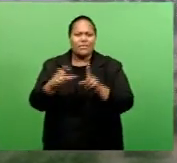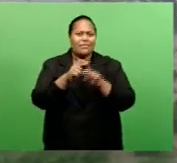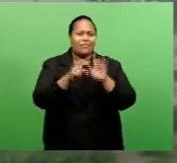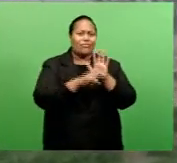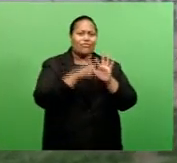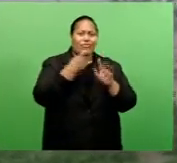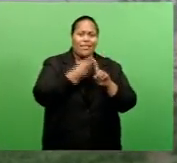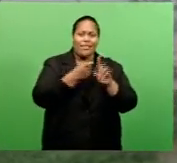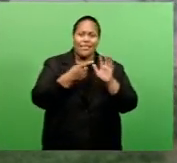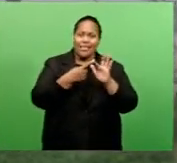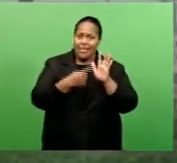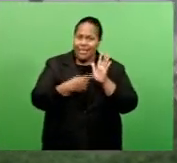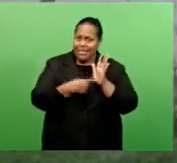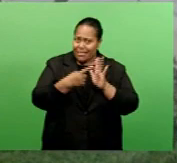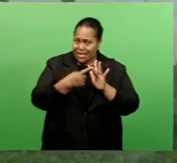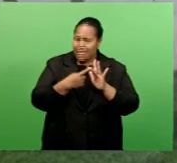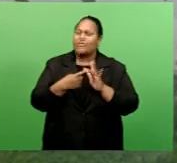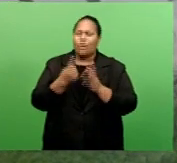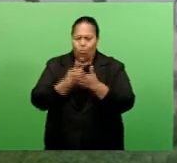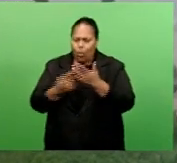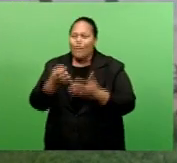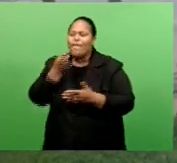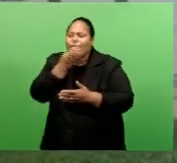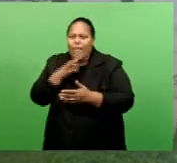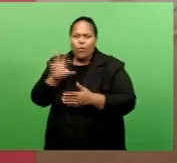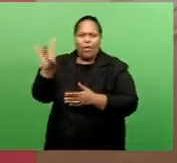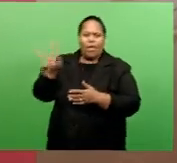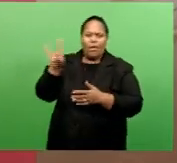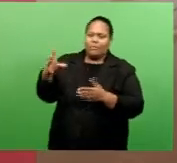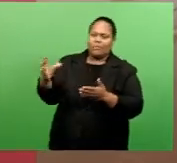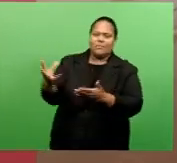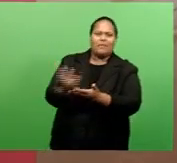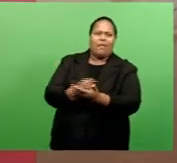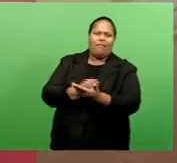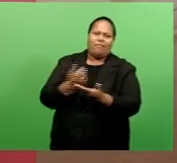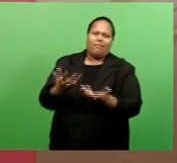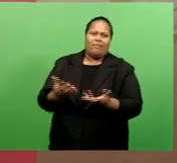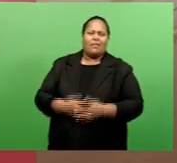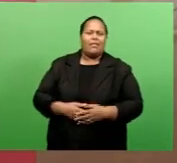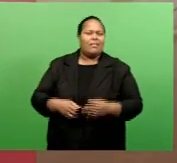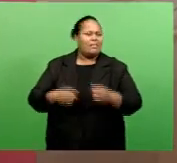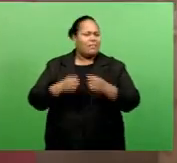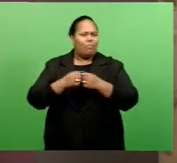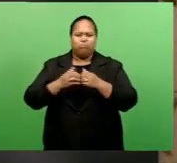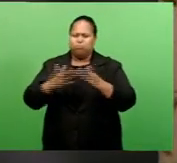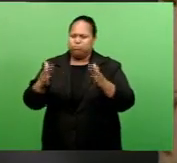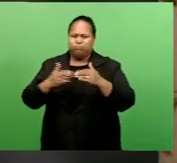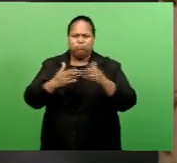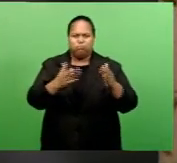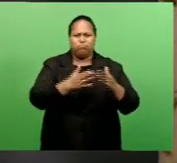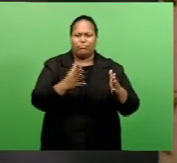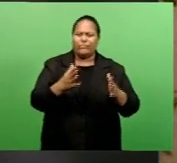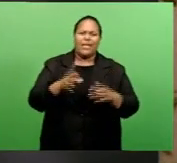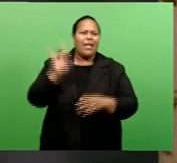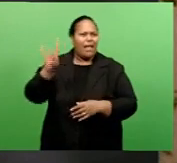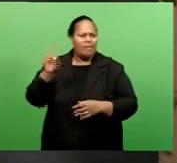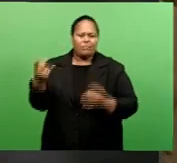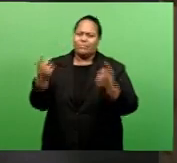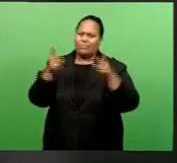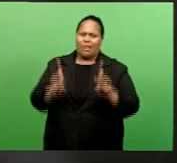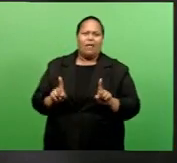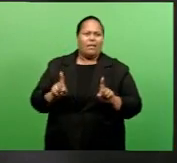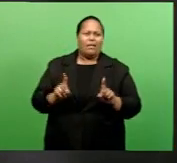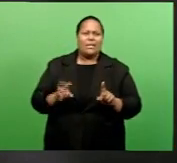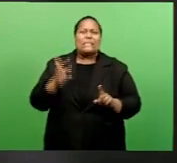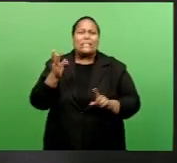Chand says they only managed to save some of their livestock. Oh, most of the animals, they are damaged, they are died, yeah. We have managed to save,